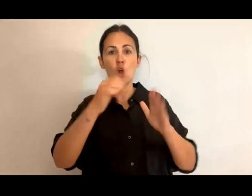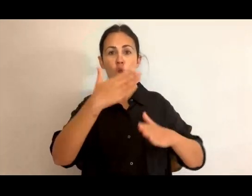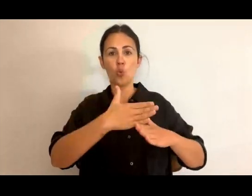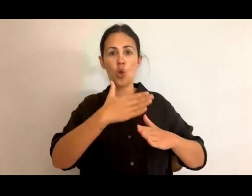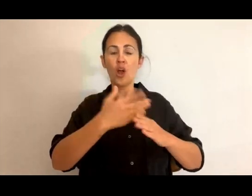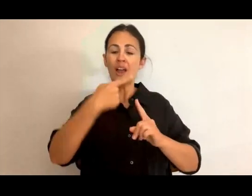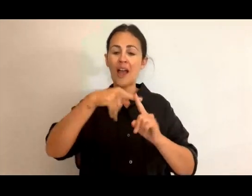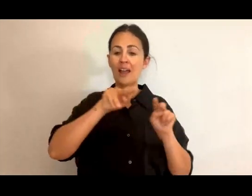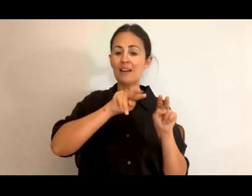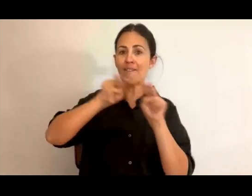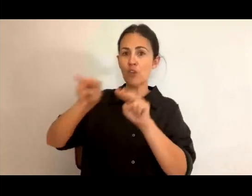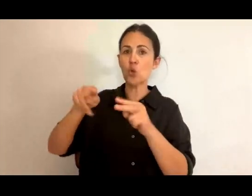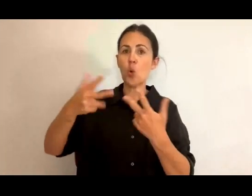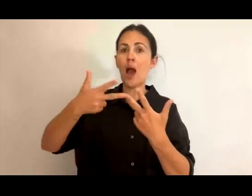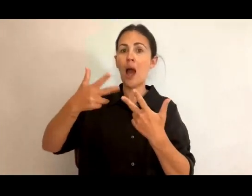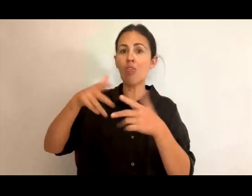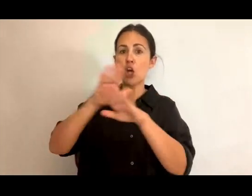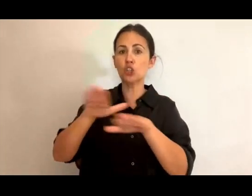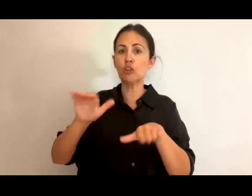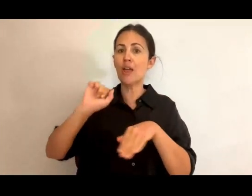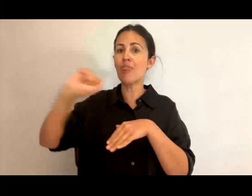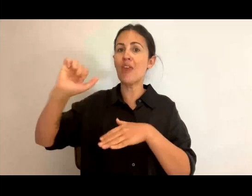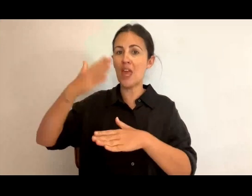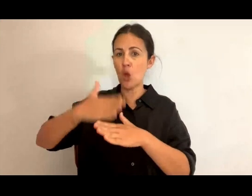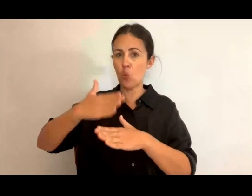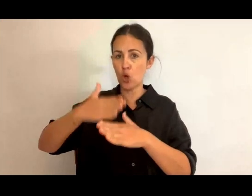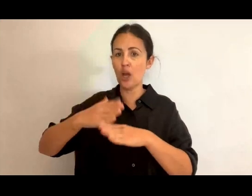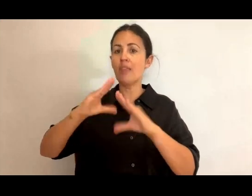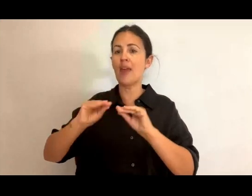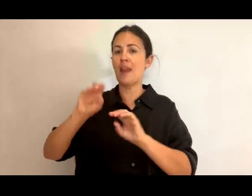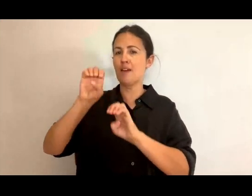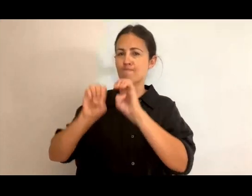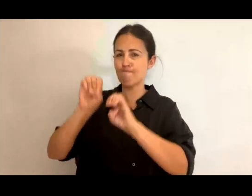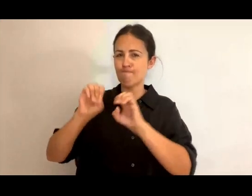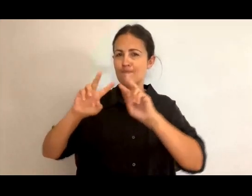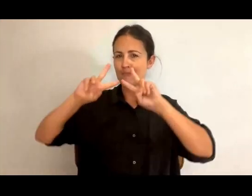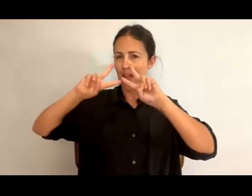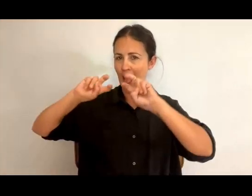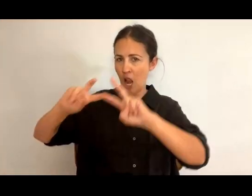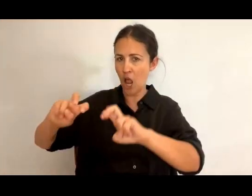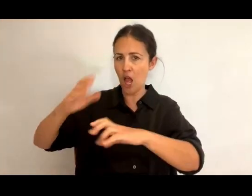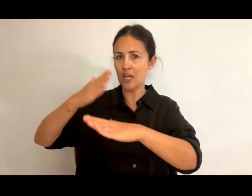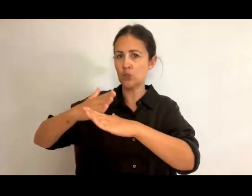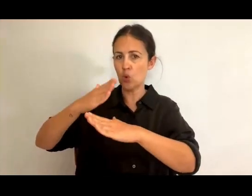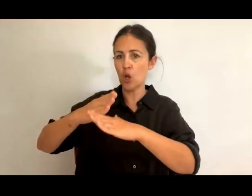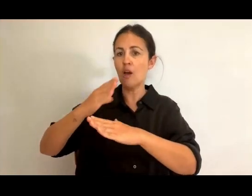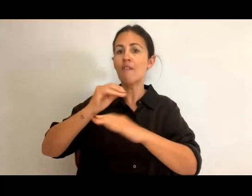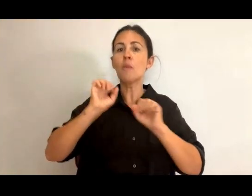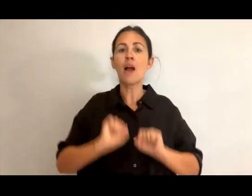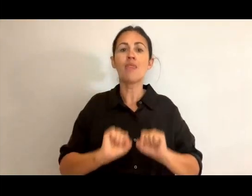work, and they analyse and evaluate work from the skills that they have developed, sharing and creating their own work.